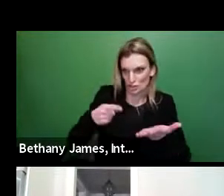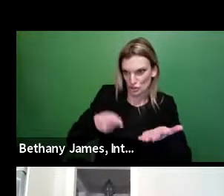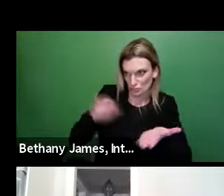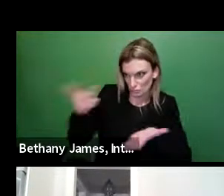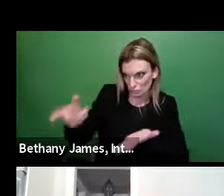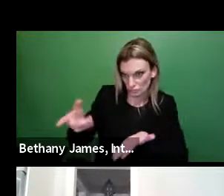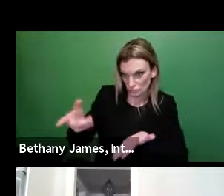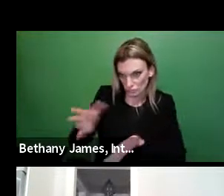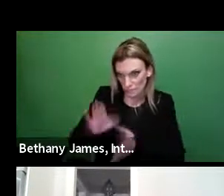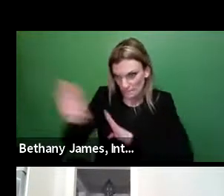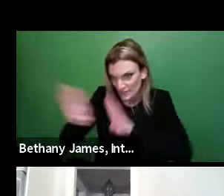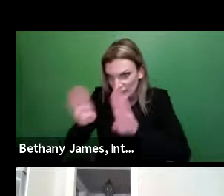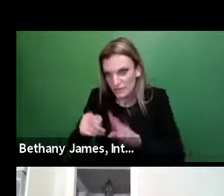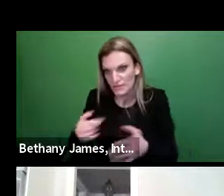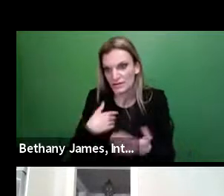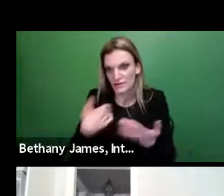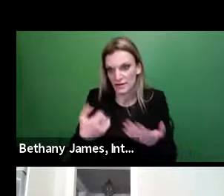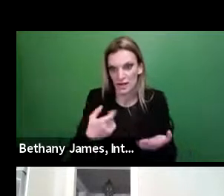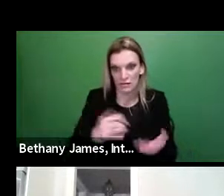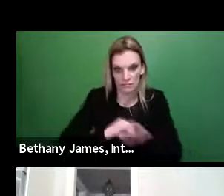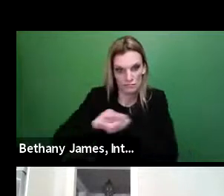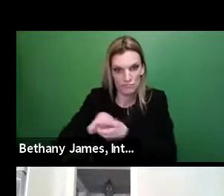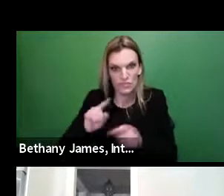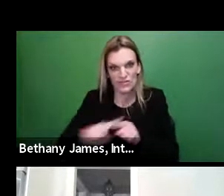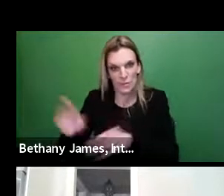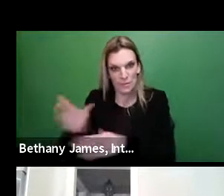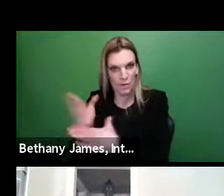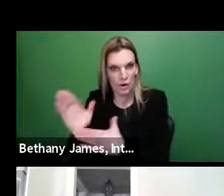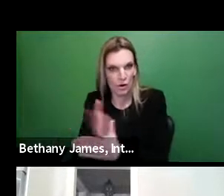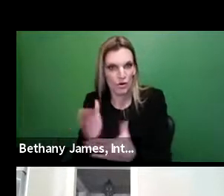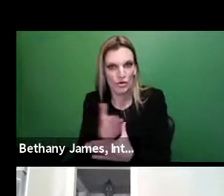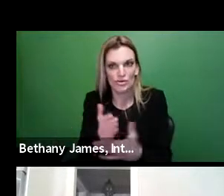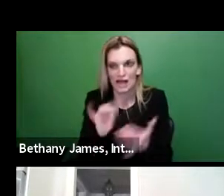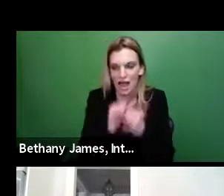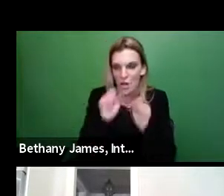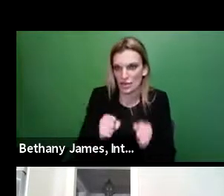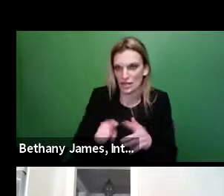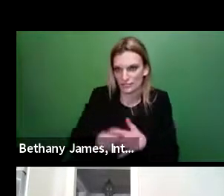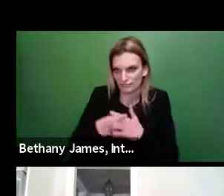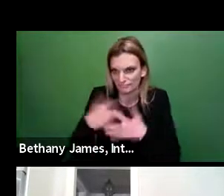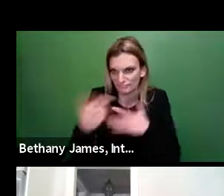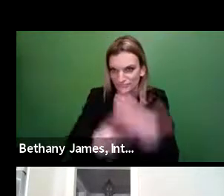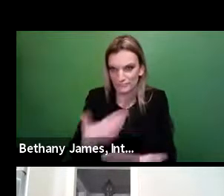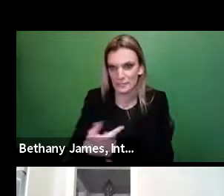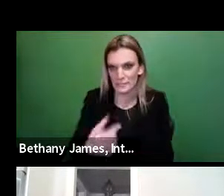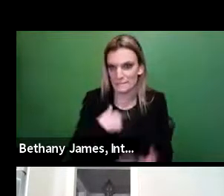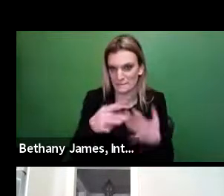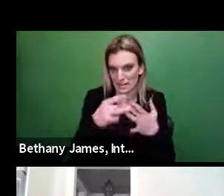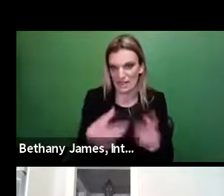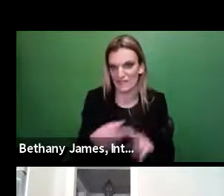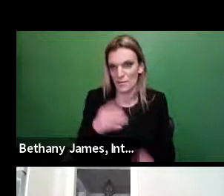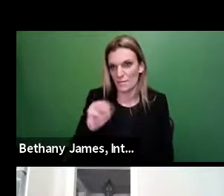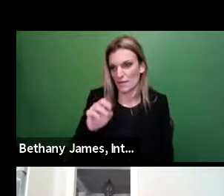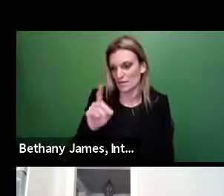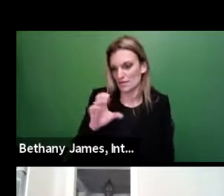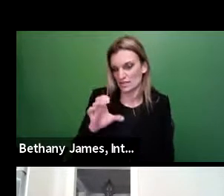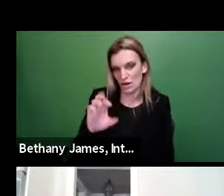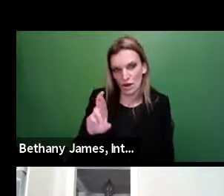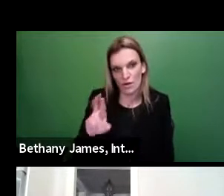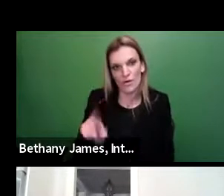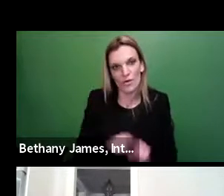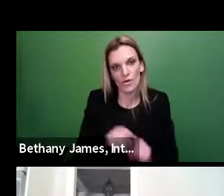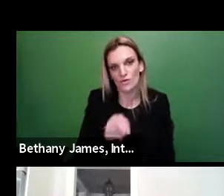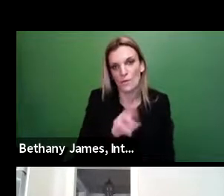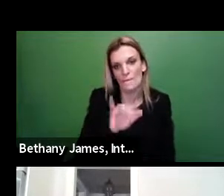in conjunction with talks with all the partners, as well as me, who is the lead from MDCR, and Mary